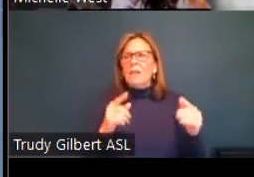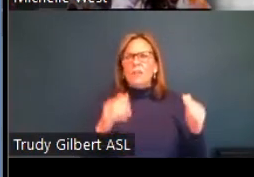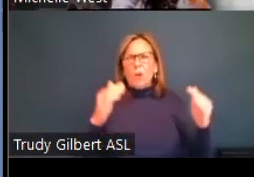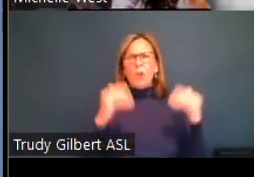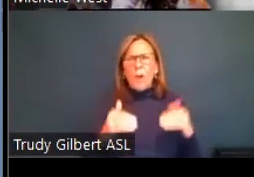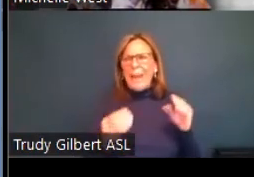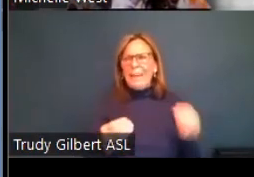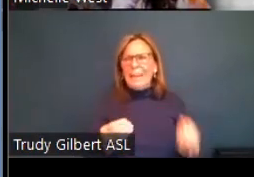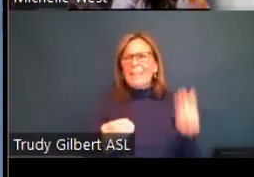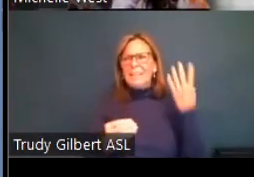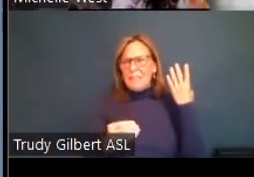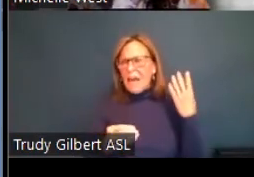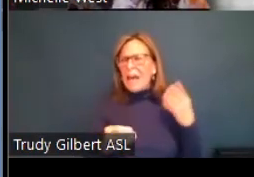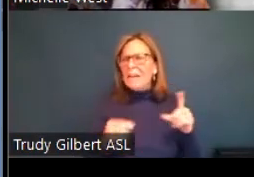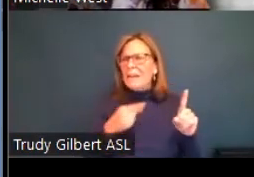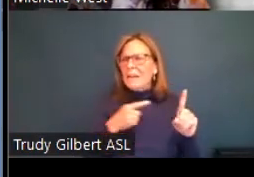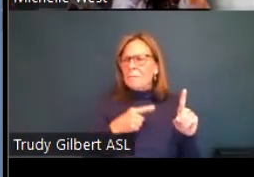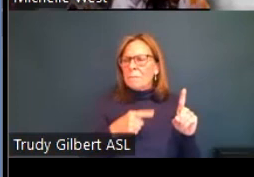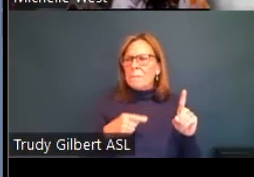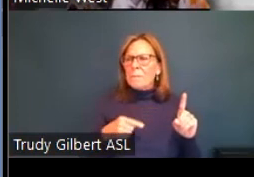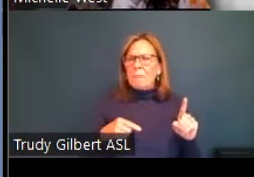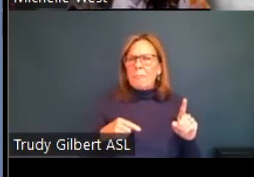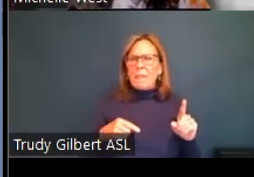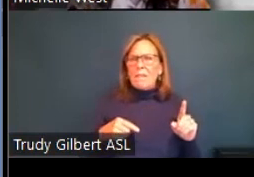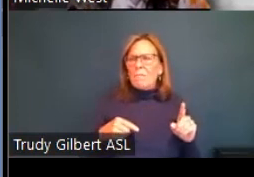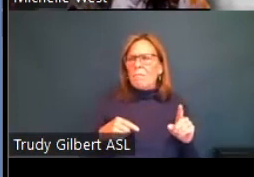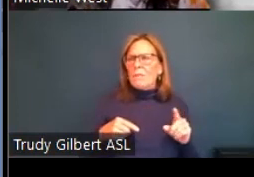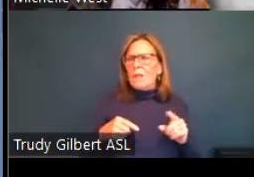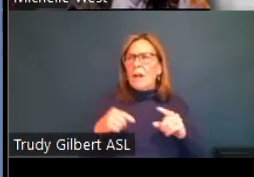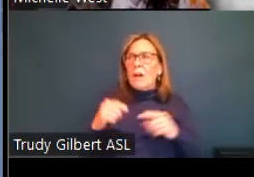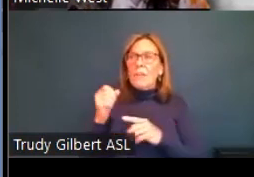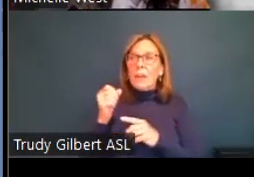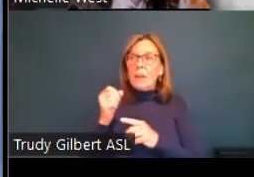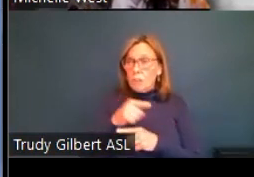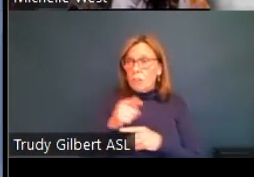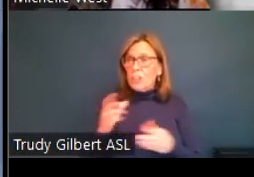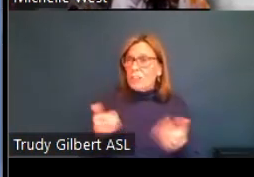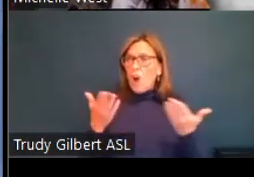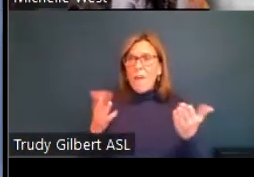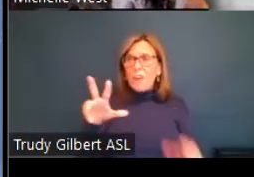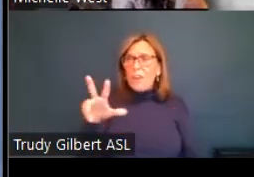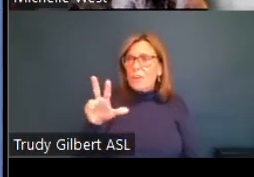has offered do free 30-minute consultations for people that are interested.